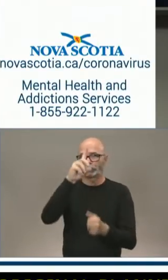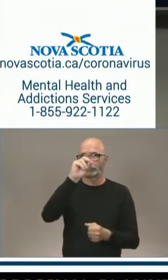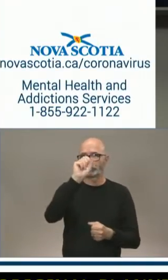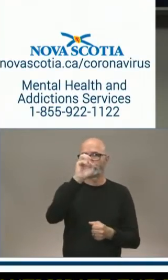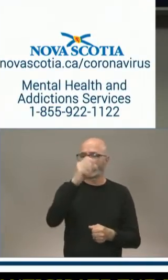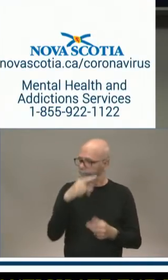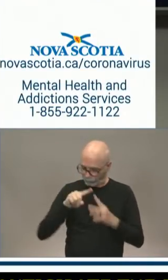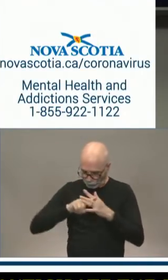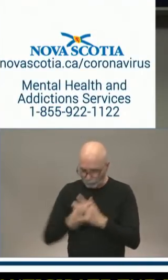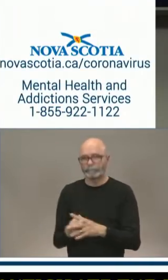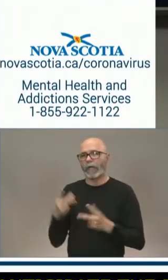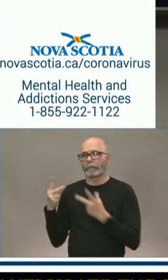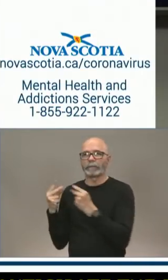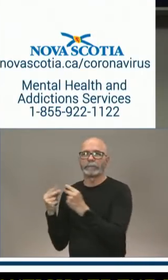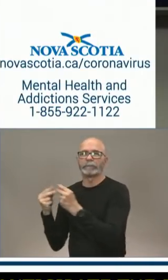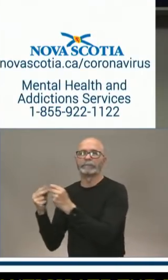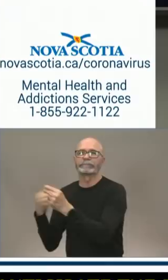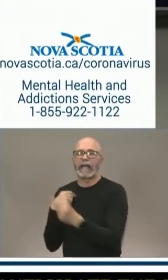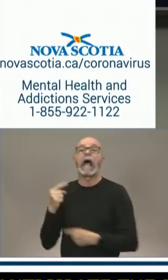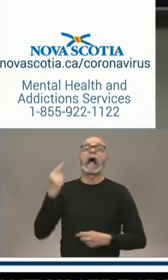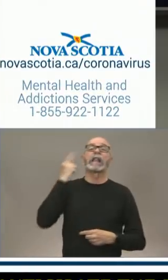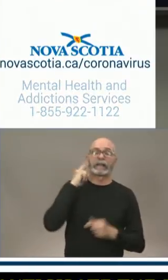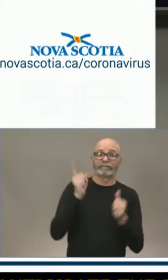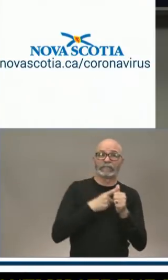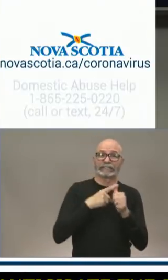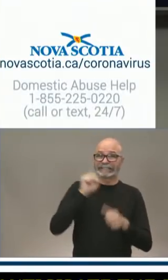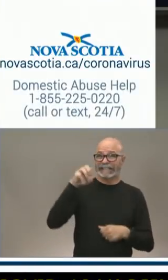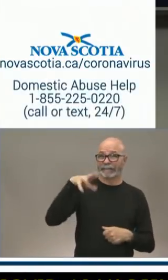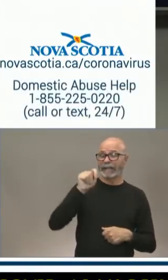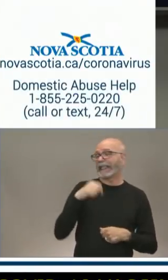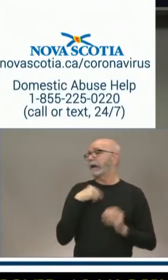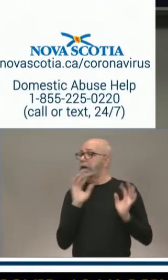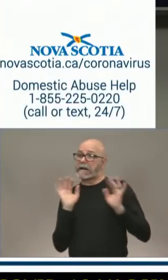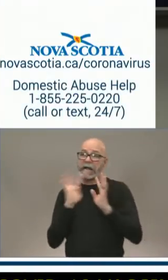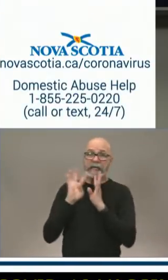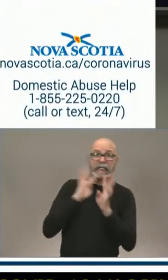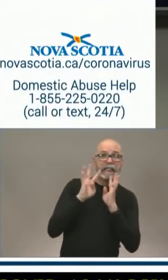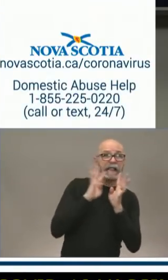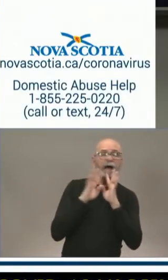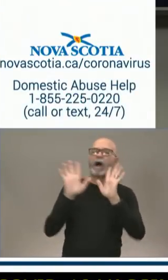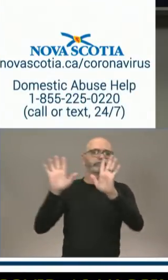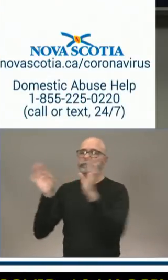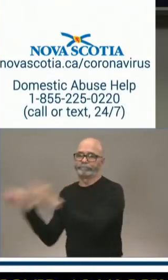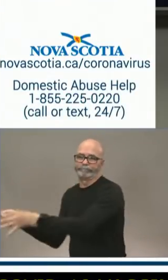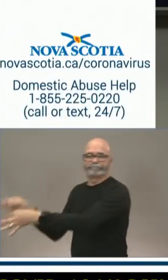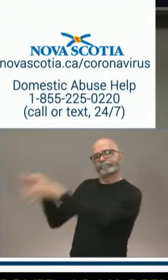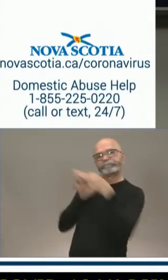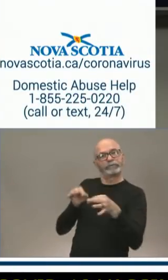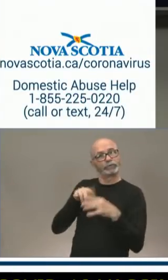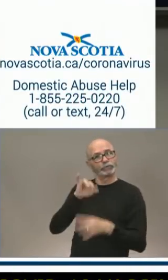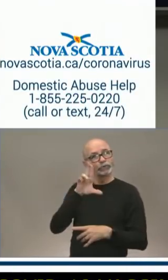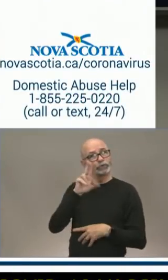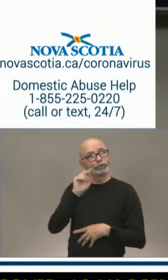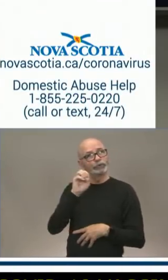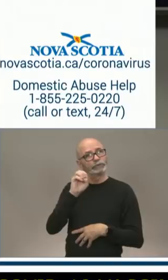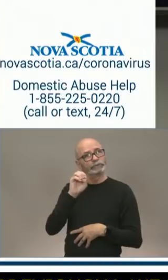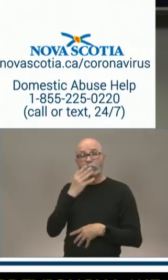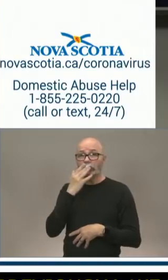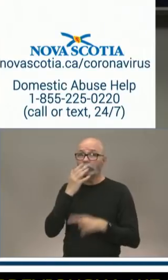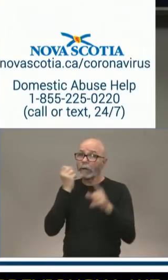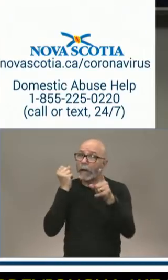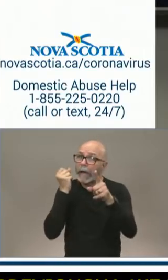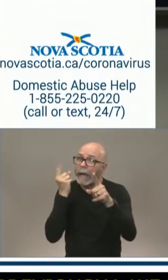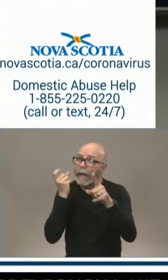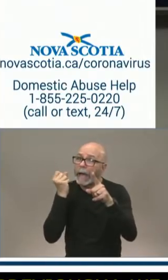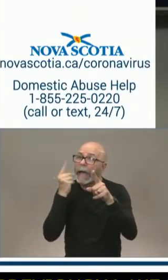at September. But we have to remember that the end of June target is dependent on a consistent vaccine supply. And